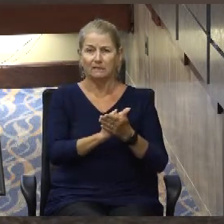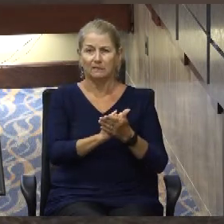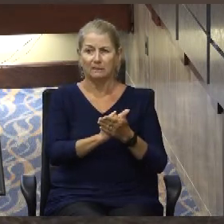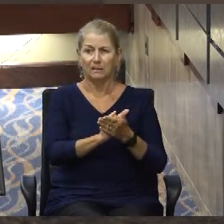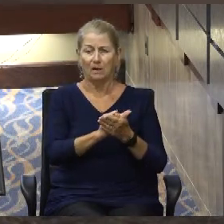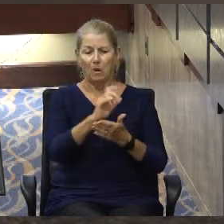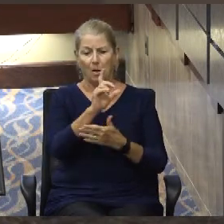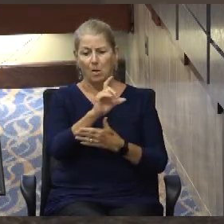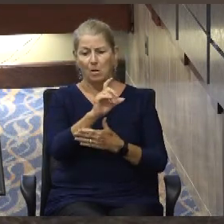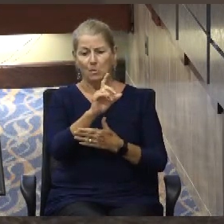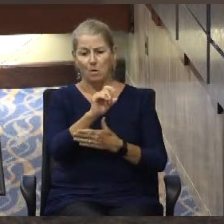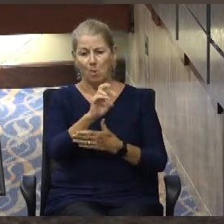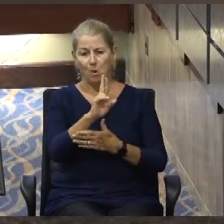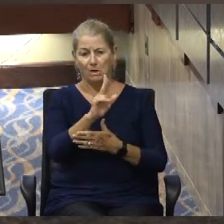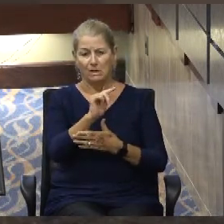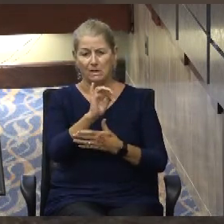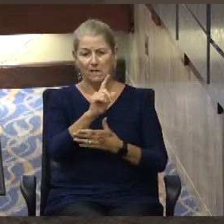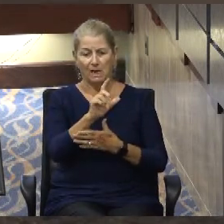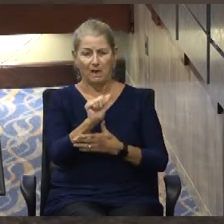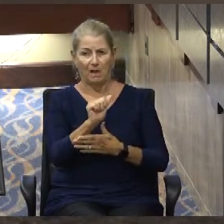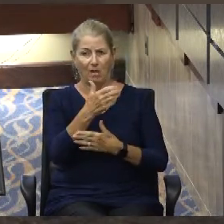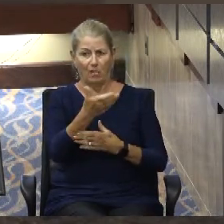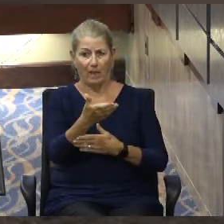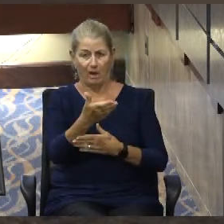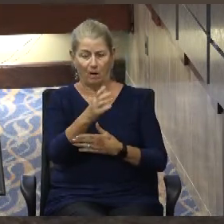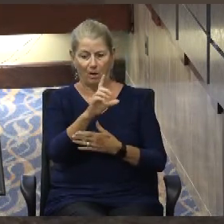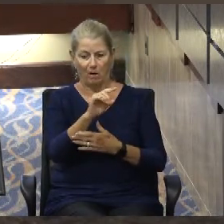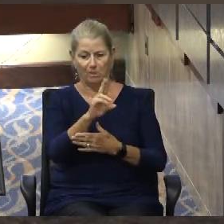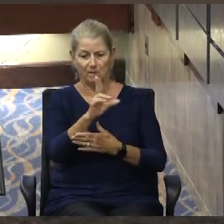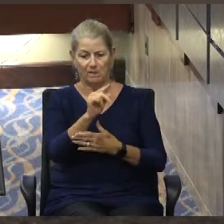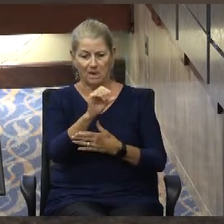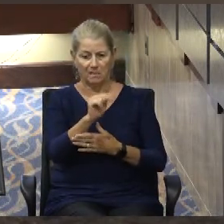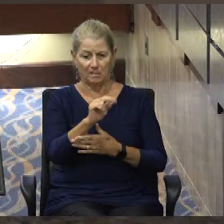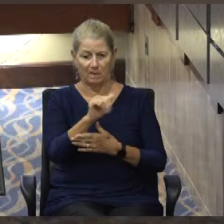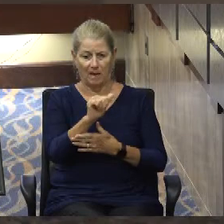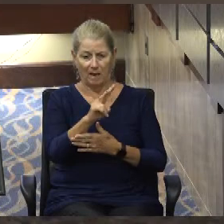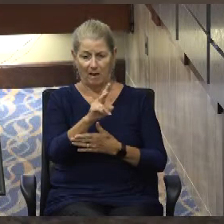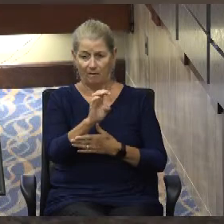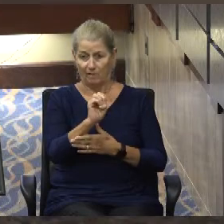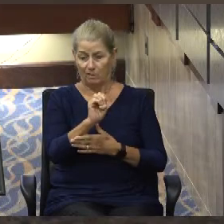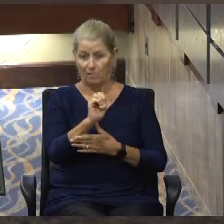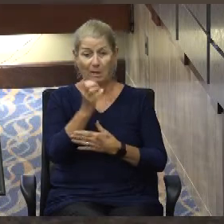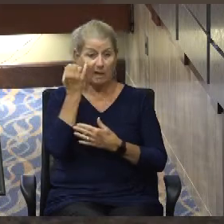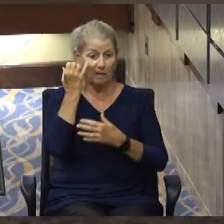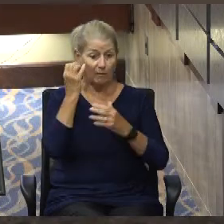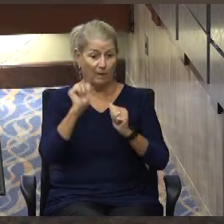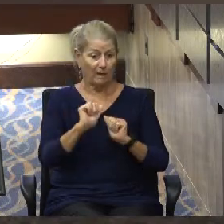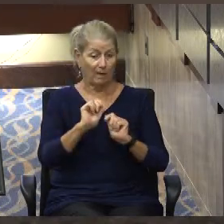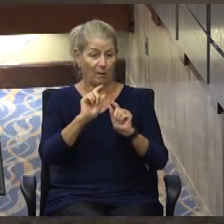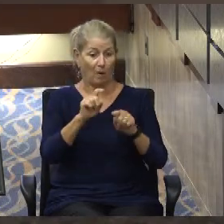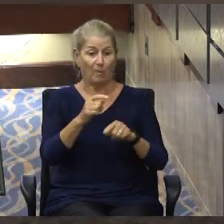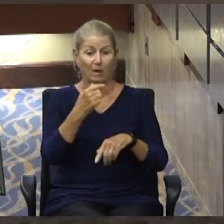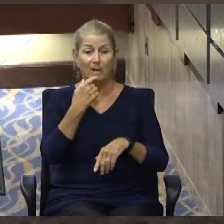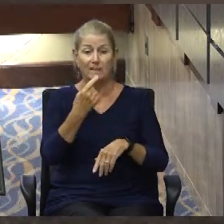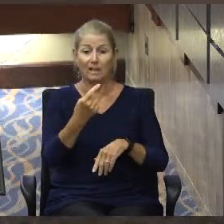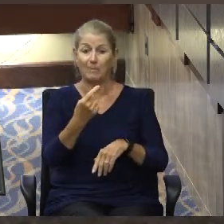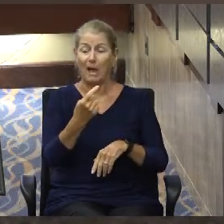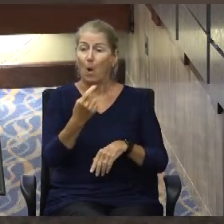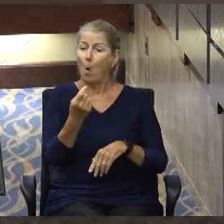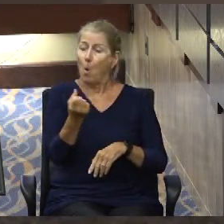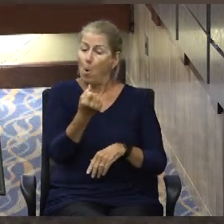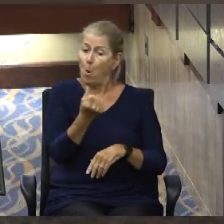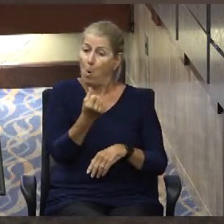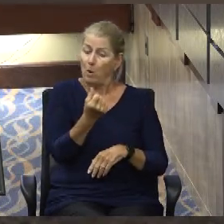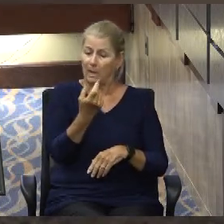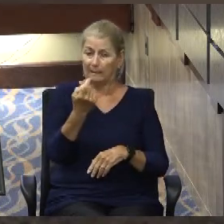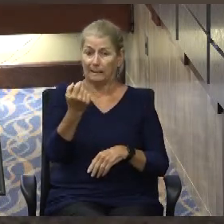tortilla there on Dutton Avenue. If we could go and tell him, hey, hang on just a little